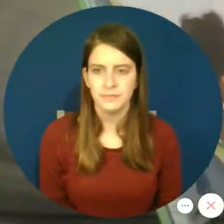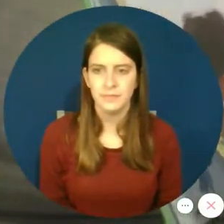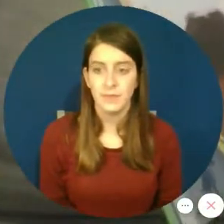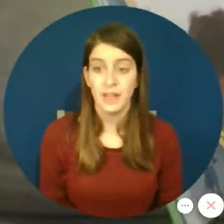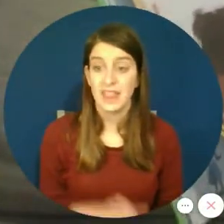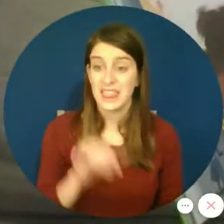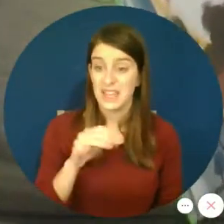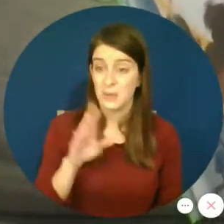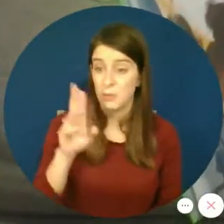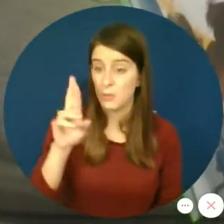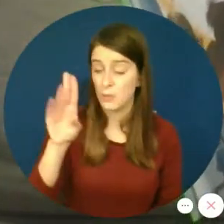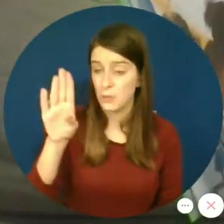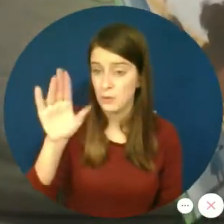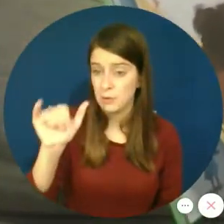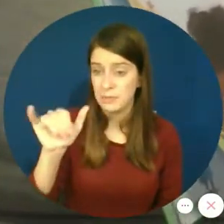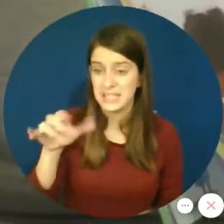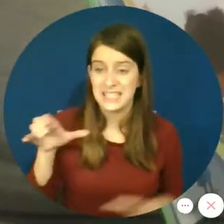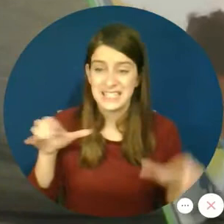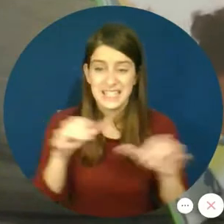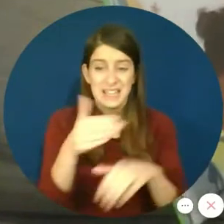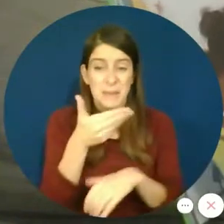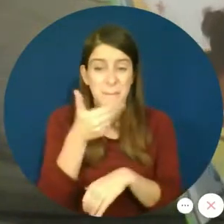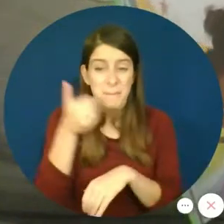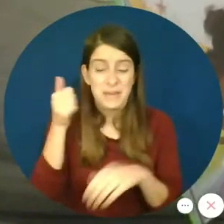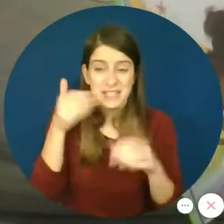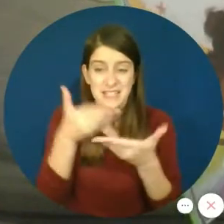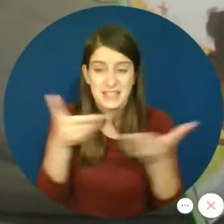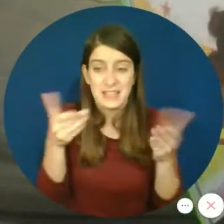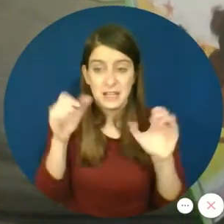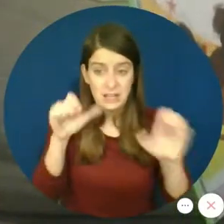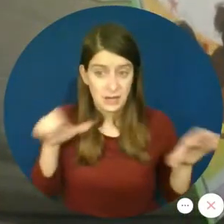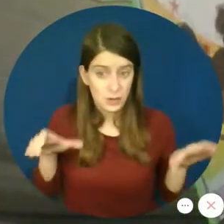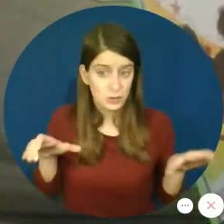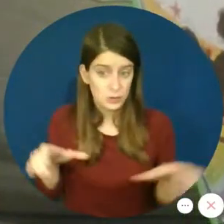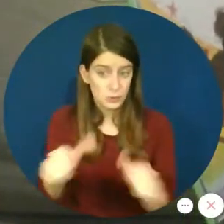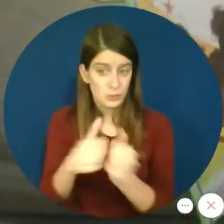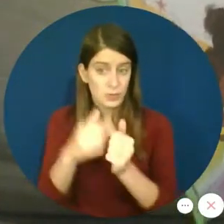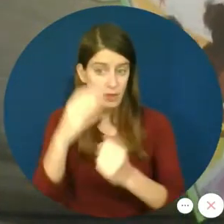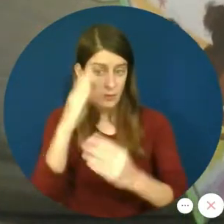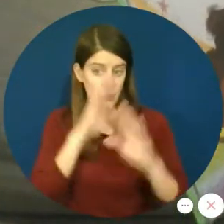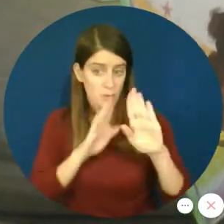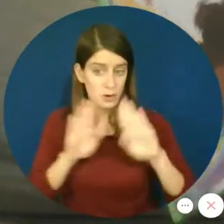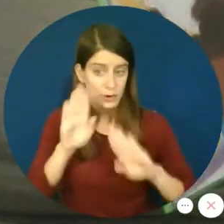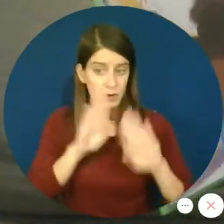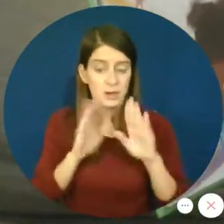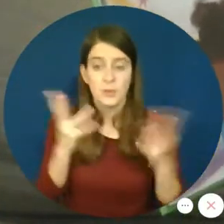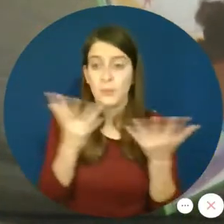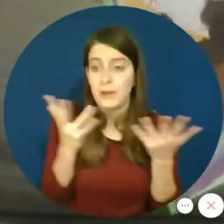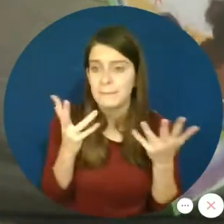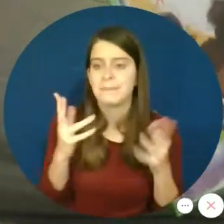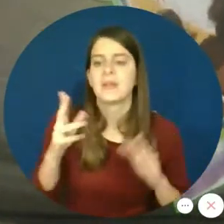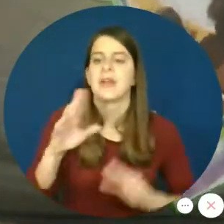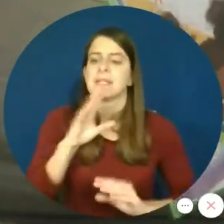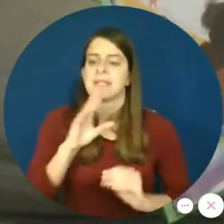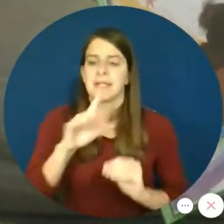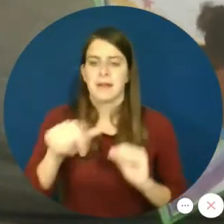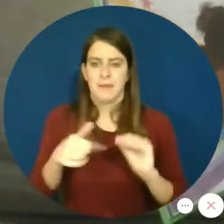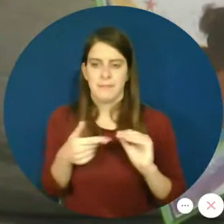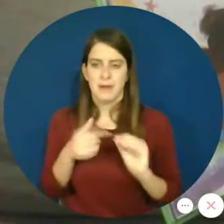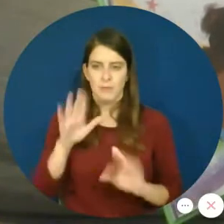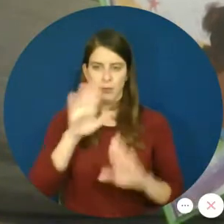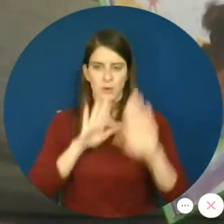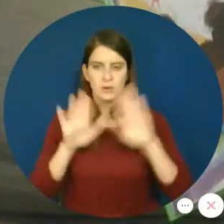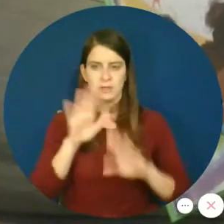Then Ruby did the best thing you can ever do if you have a worry. She talked about it. As the